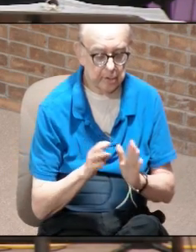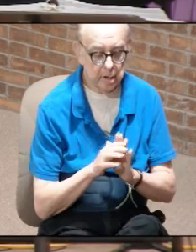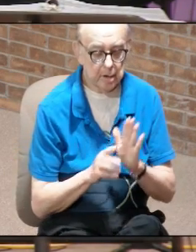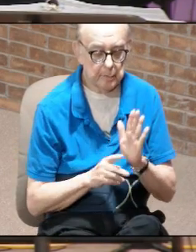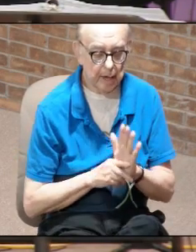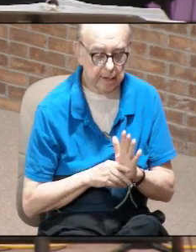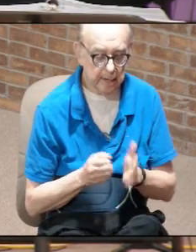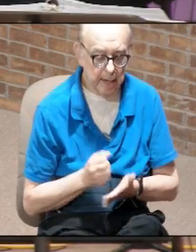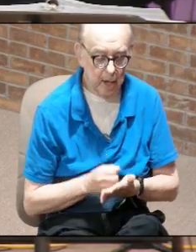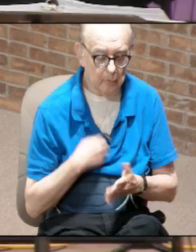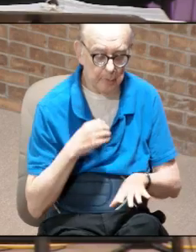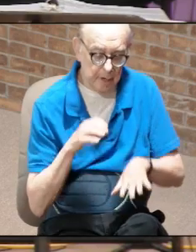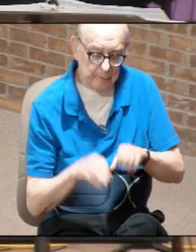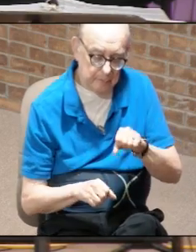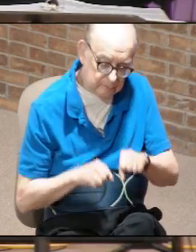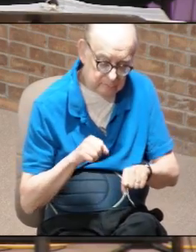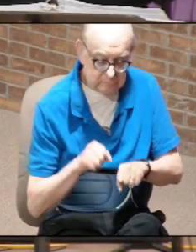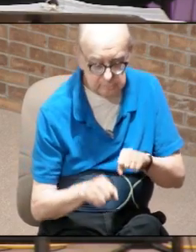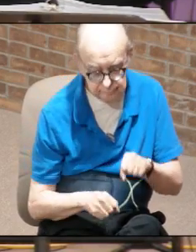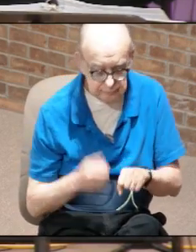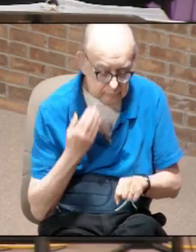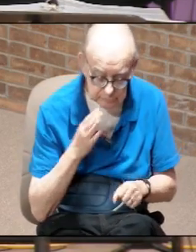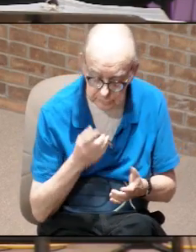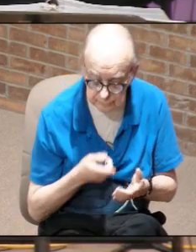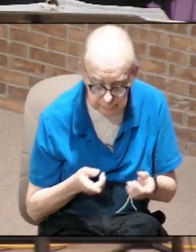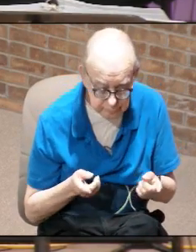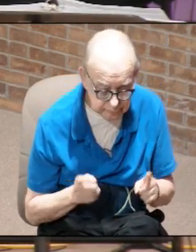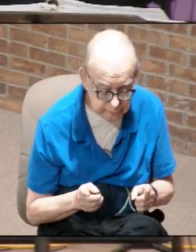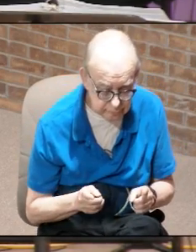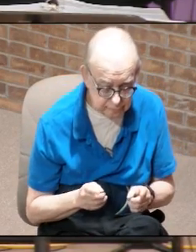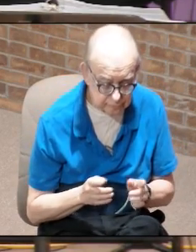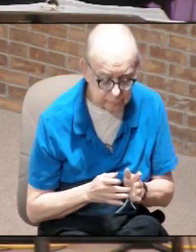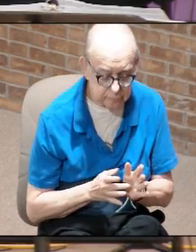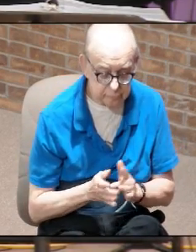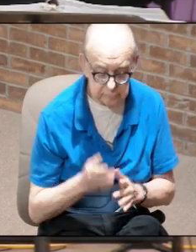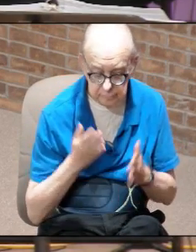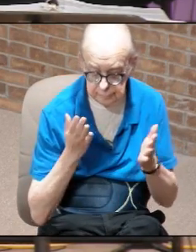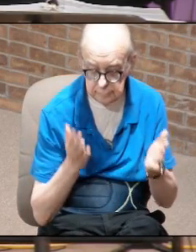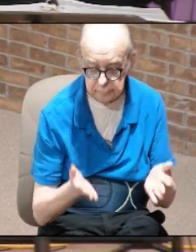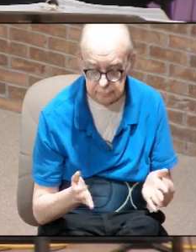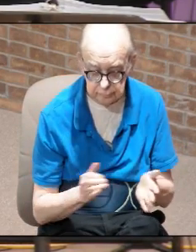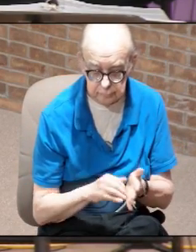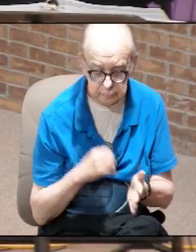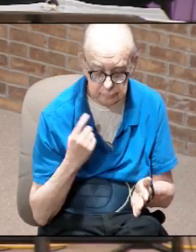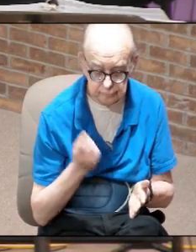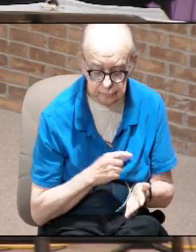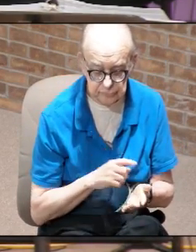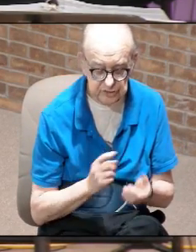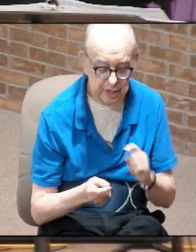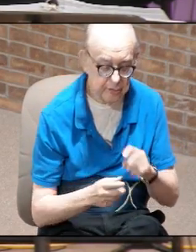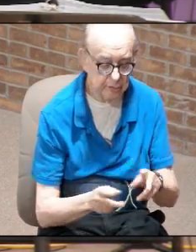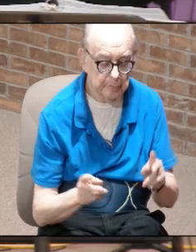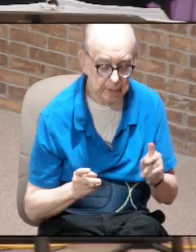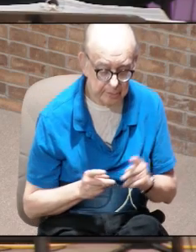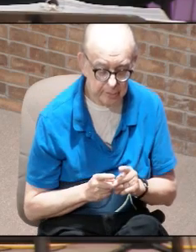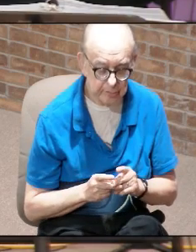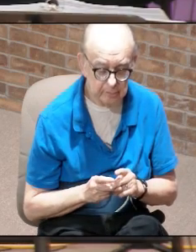pedal. I don't know just when it was that he suggested that we change places,